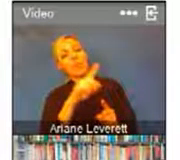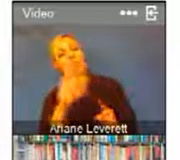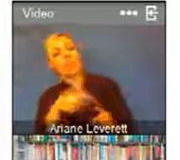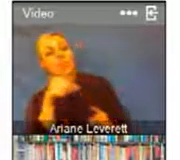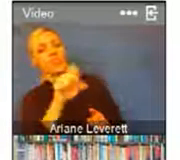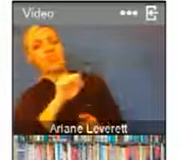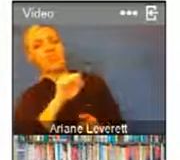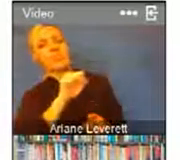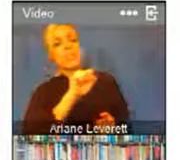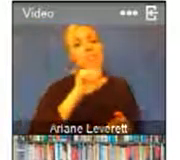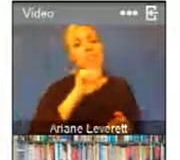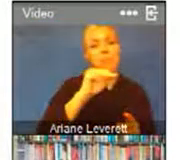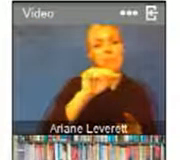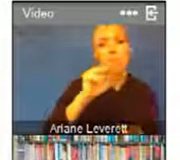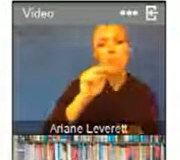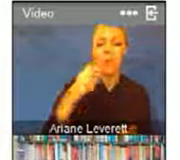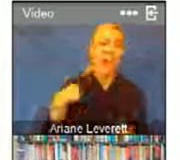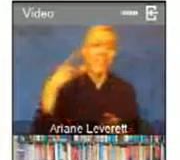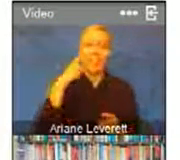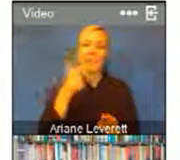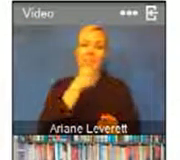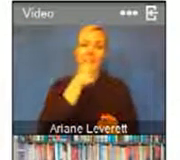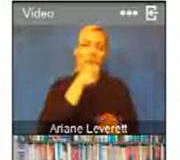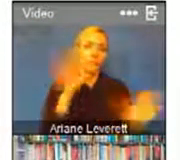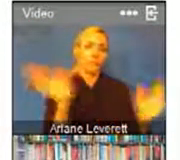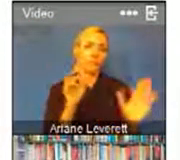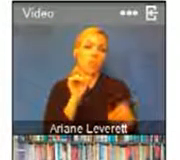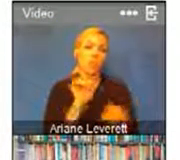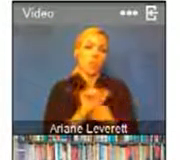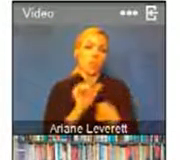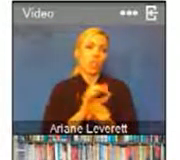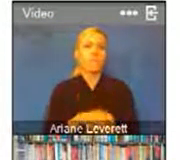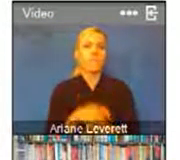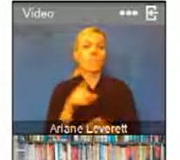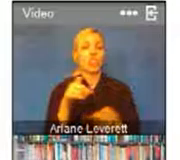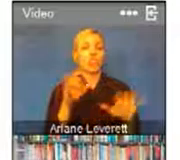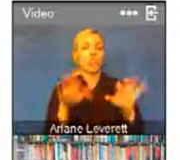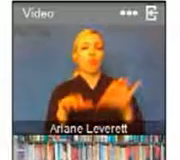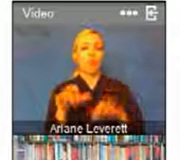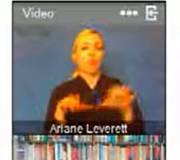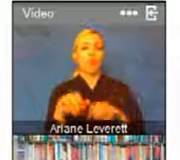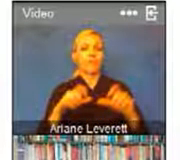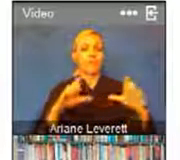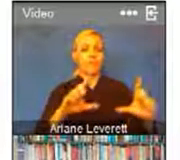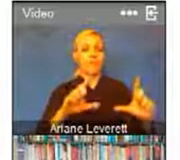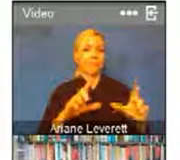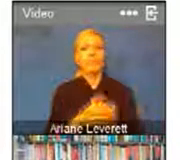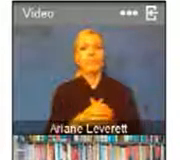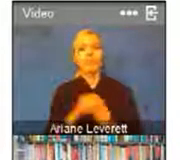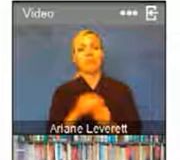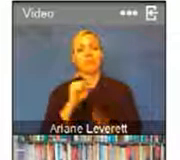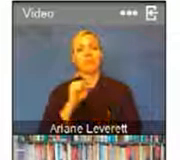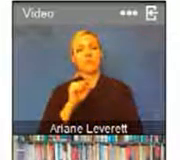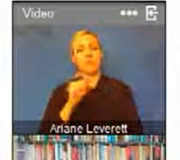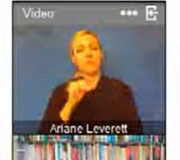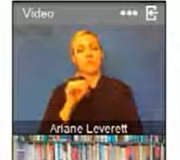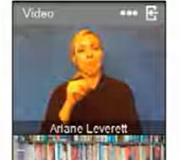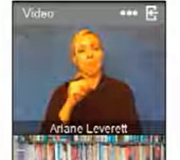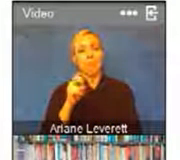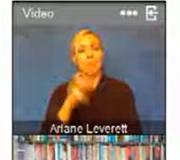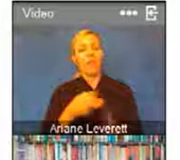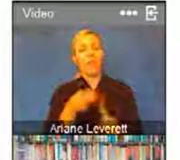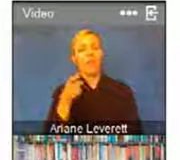government, also development with assistance of development partners. Of course, also the stakeholders need to